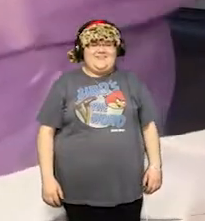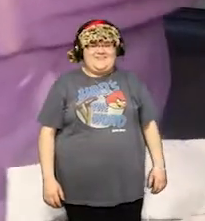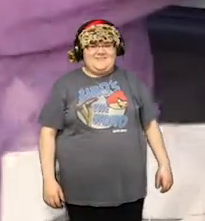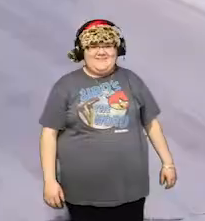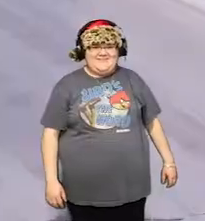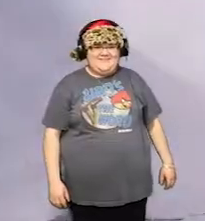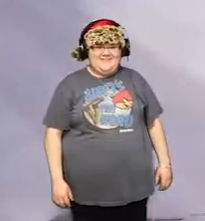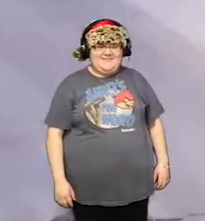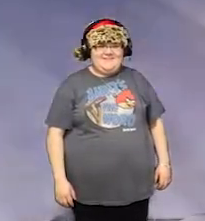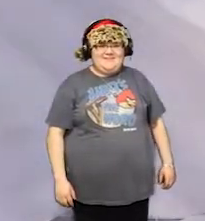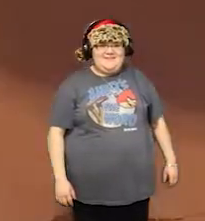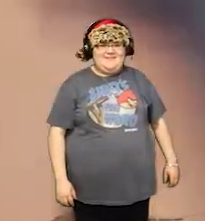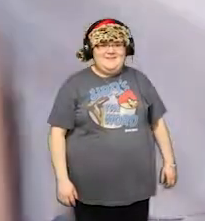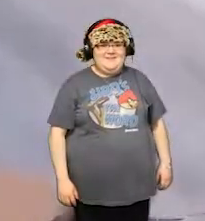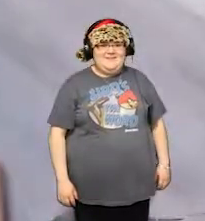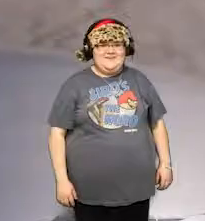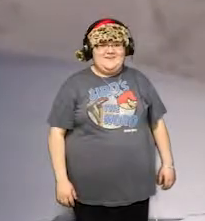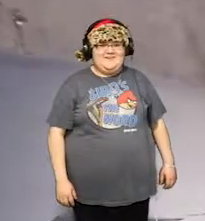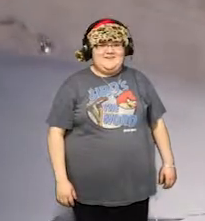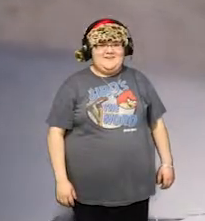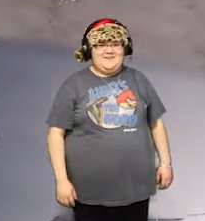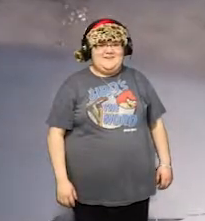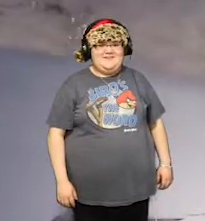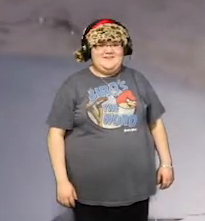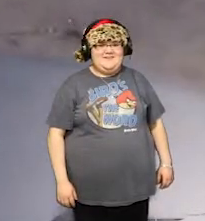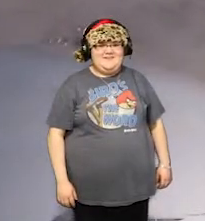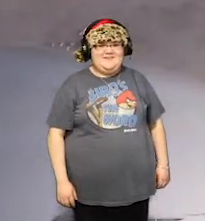Wait. Oh, digestive's there. Where? Left. Oh my god.